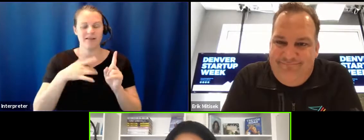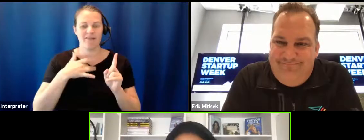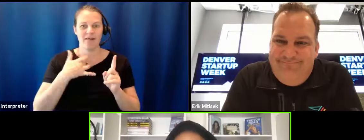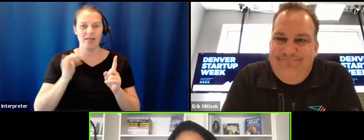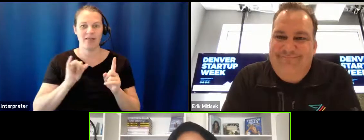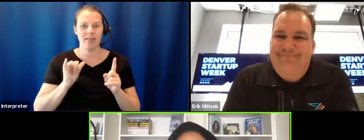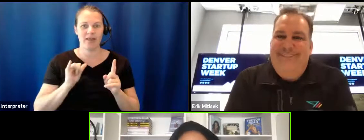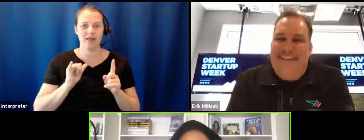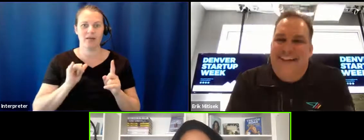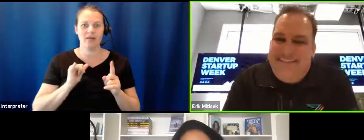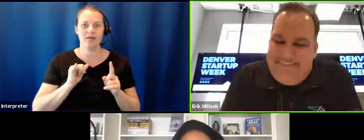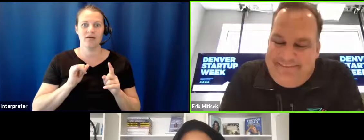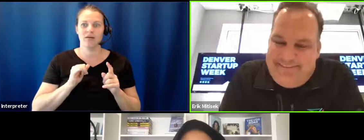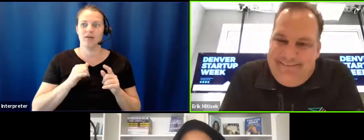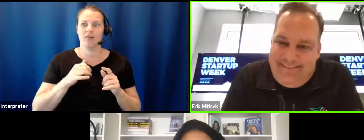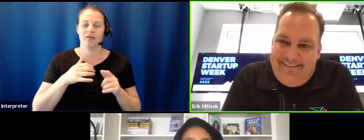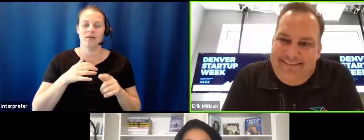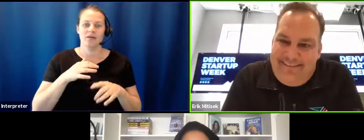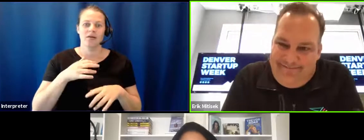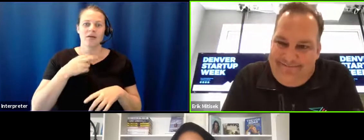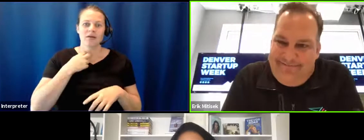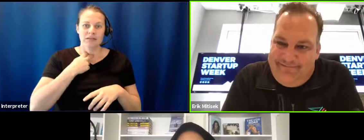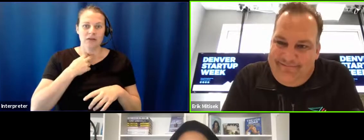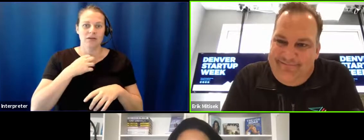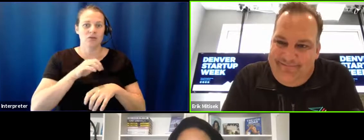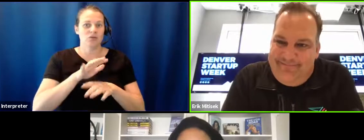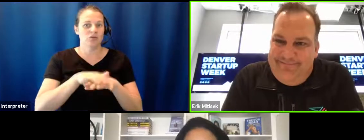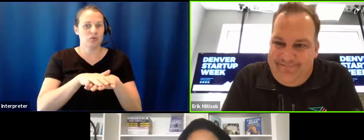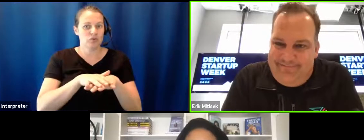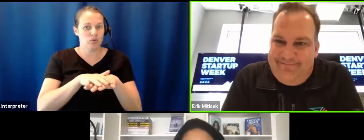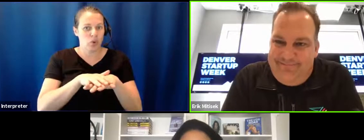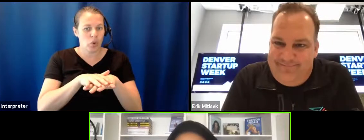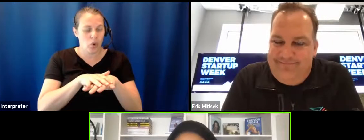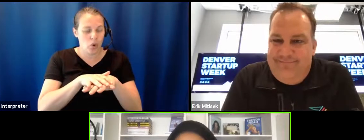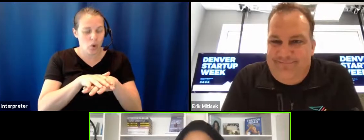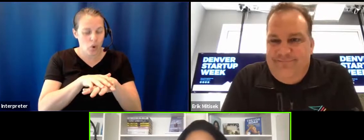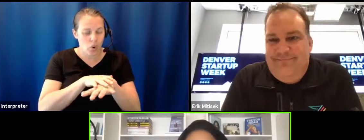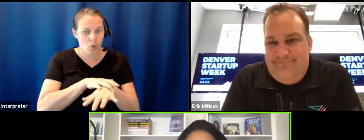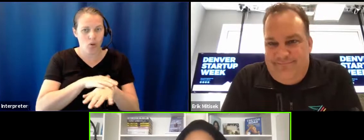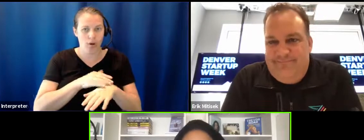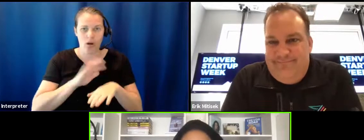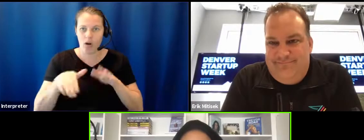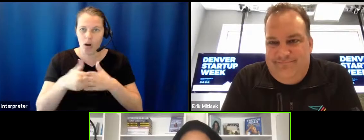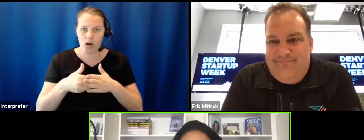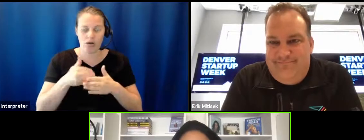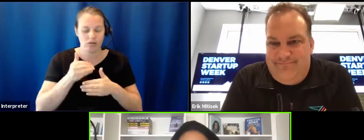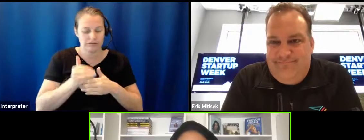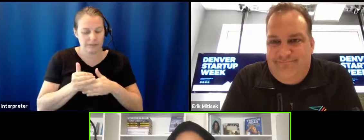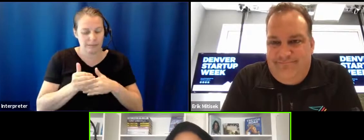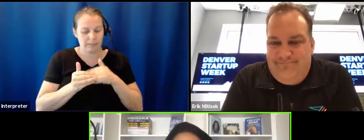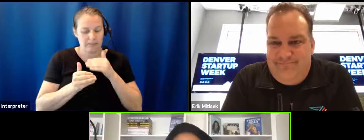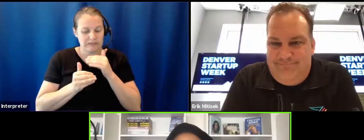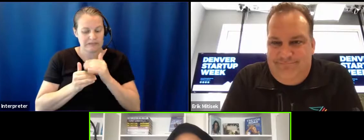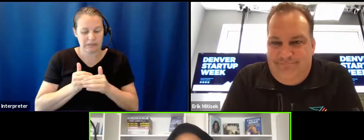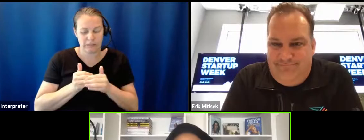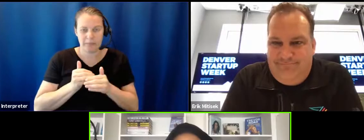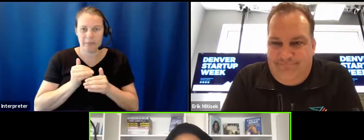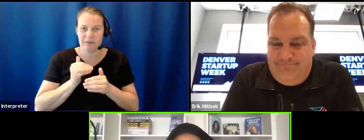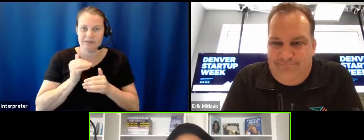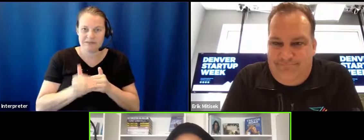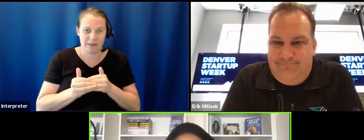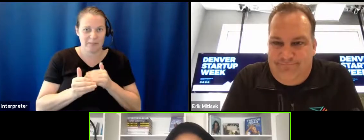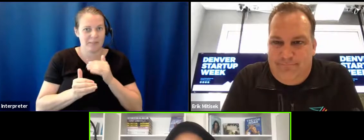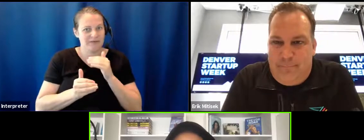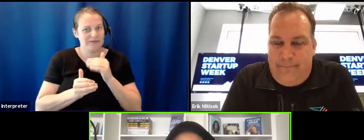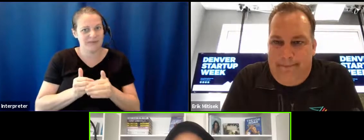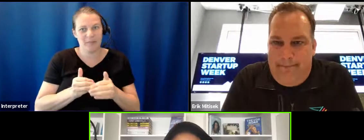through molasses, you know, and it felt like every single step of it was, we had a lot of things, you know, over